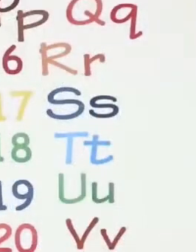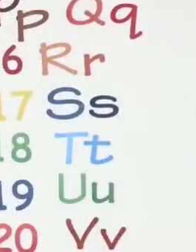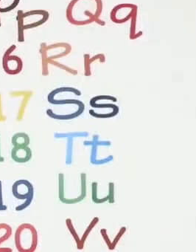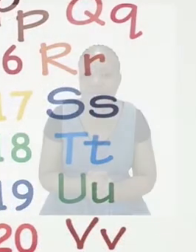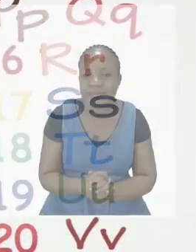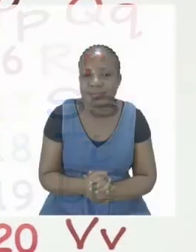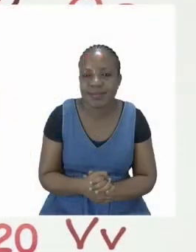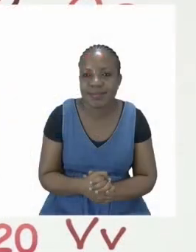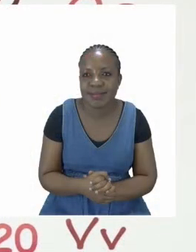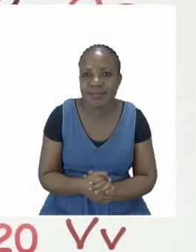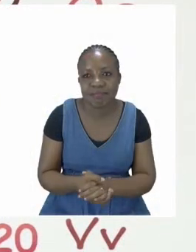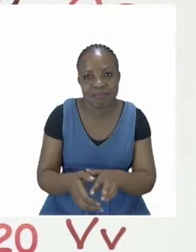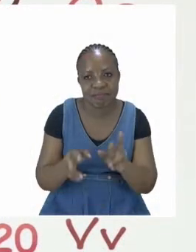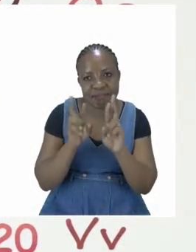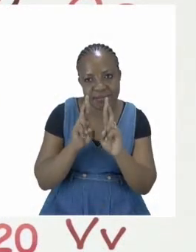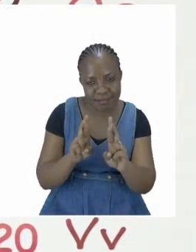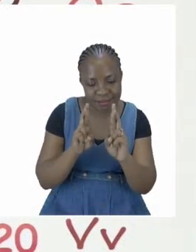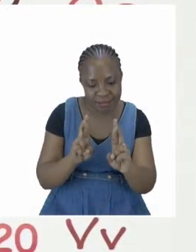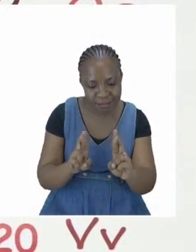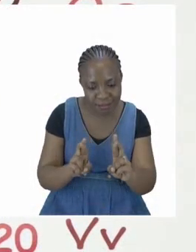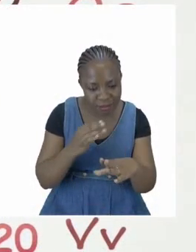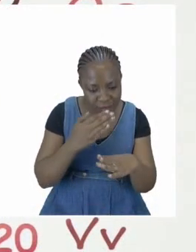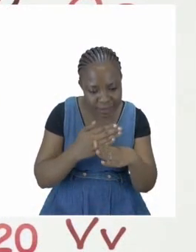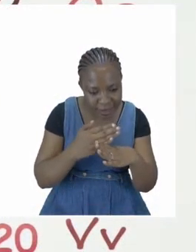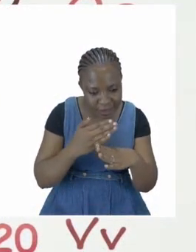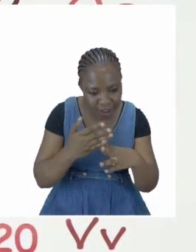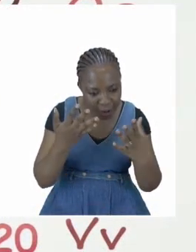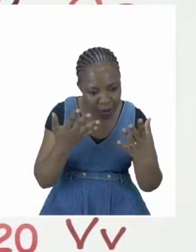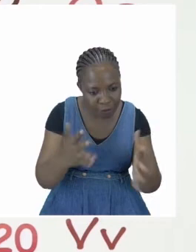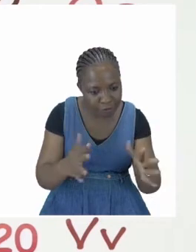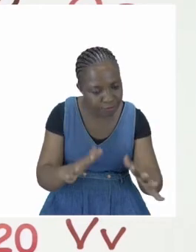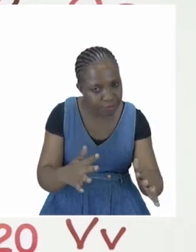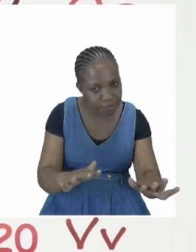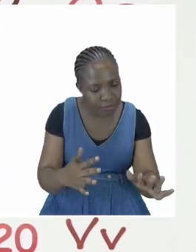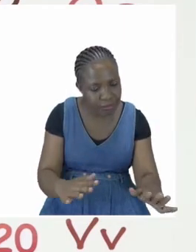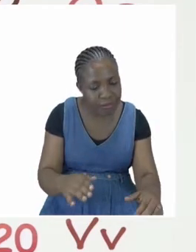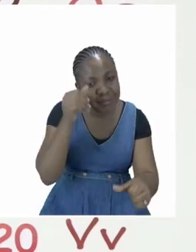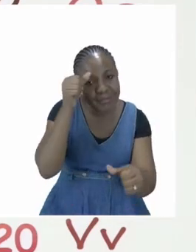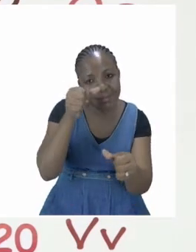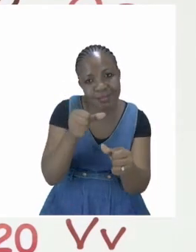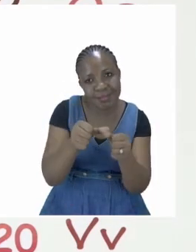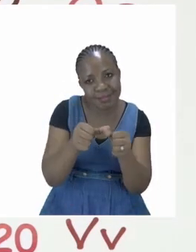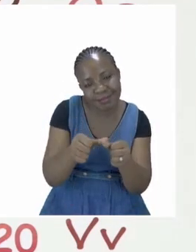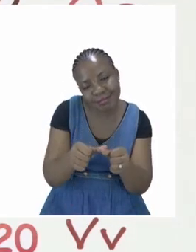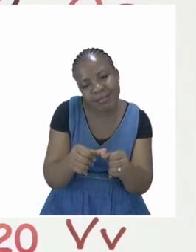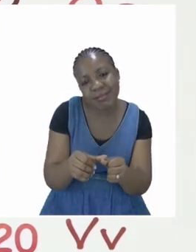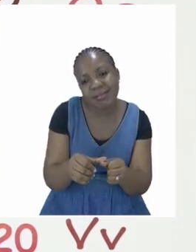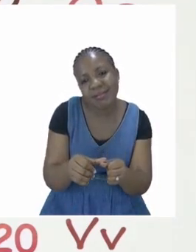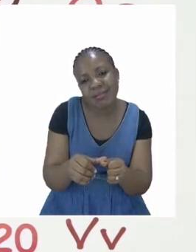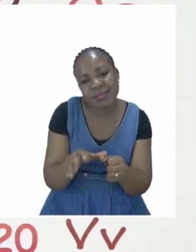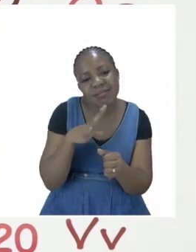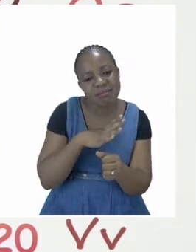I hope you managed to finish all your exercises. And remember, it's okay to ask for